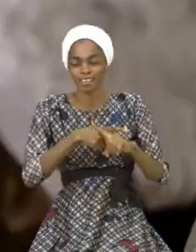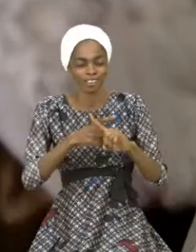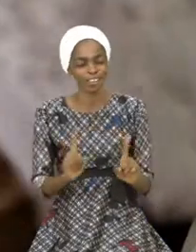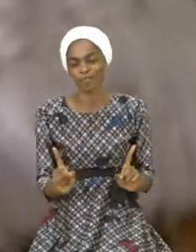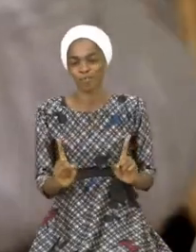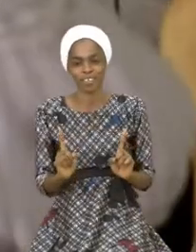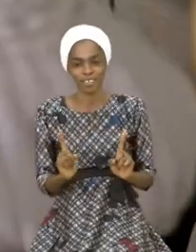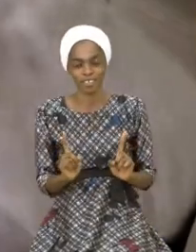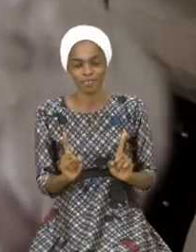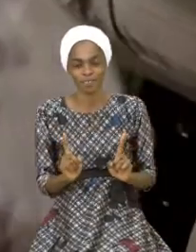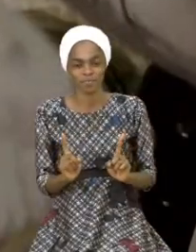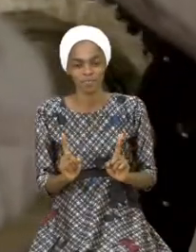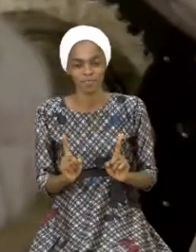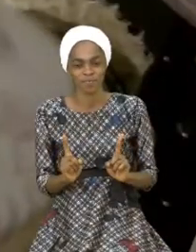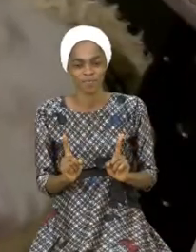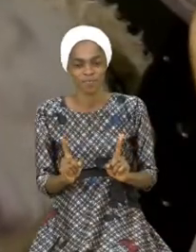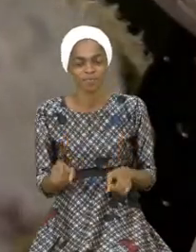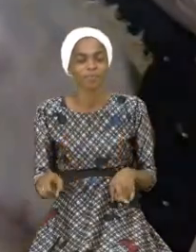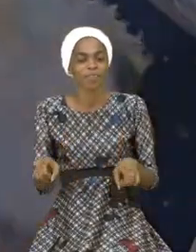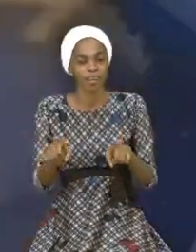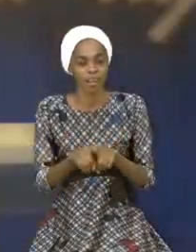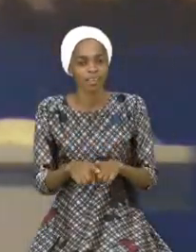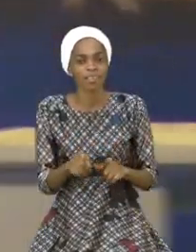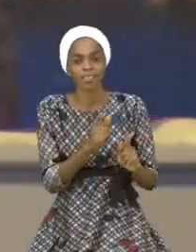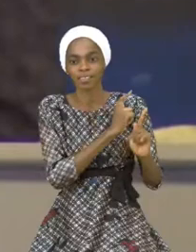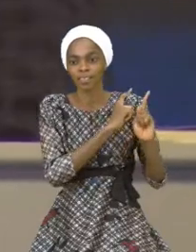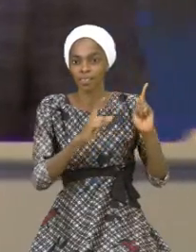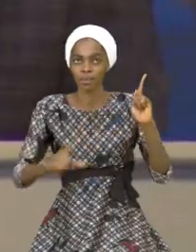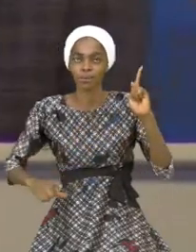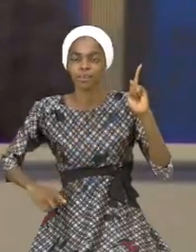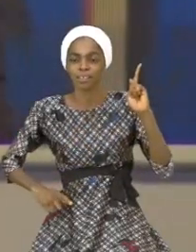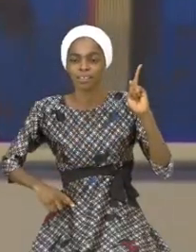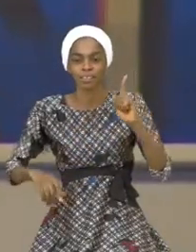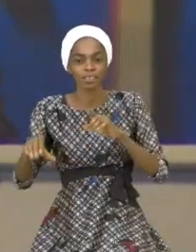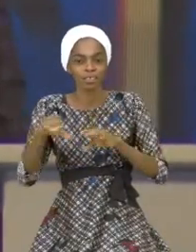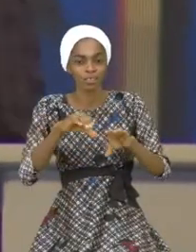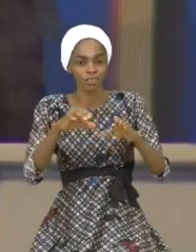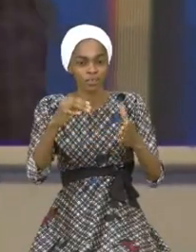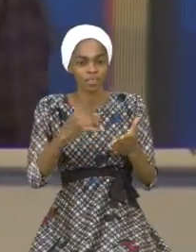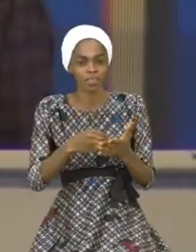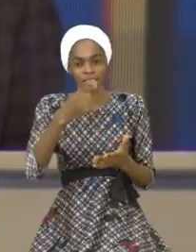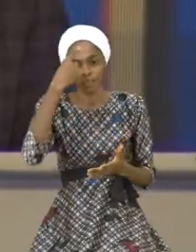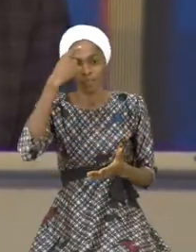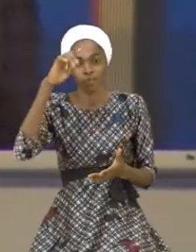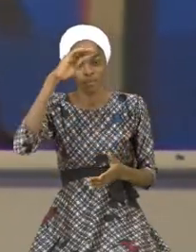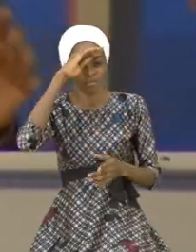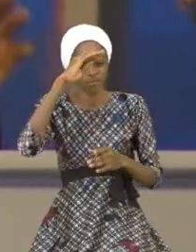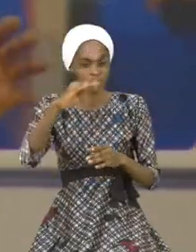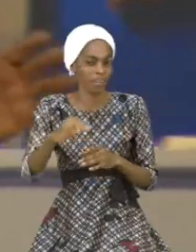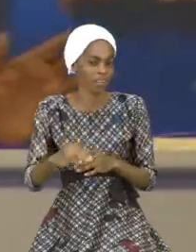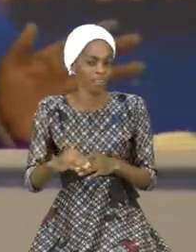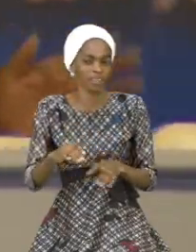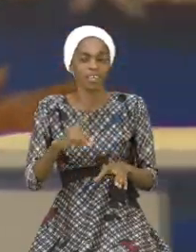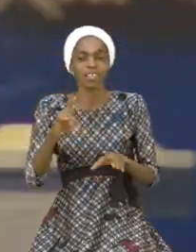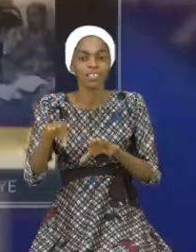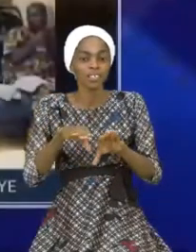different. As the Lord does it for men, He does